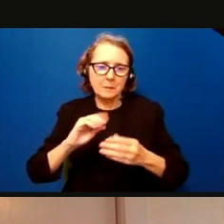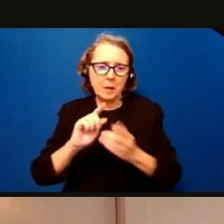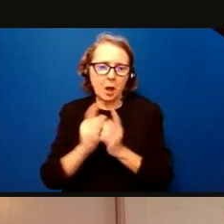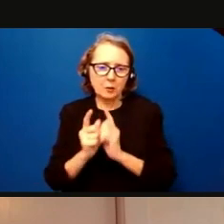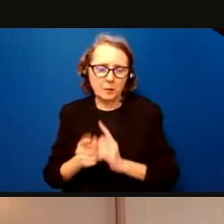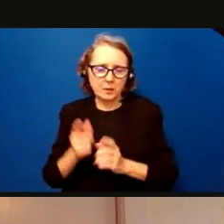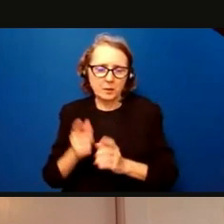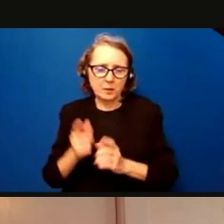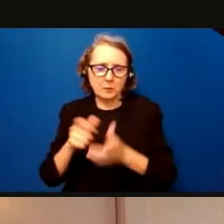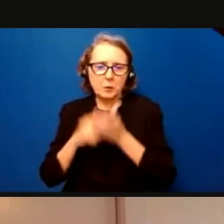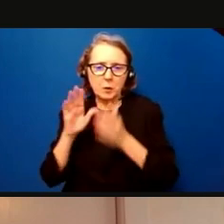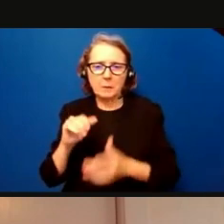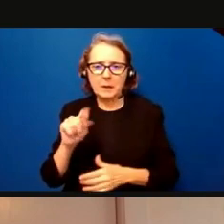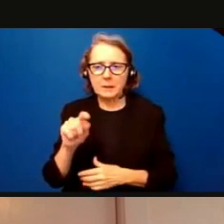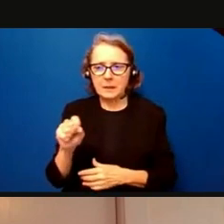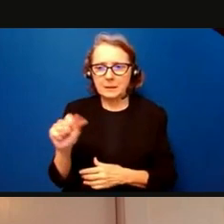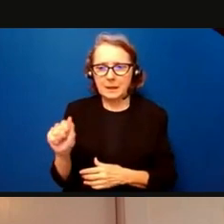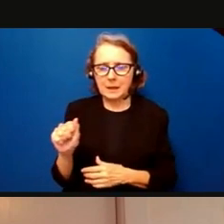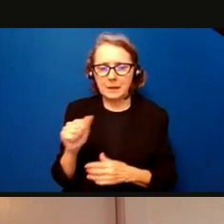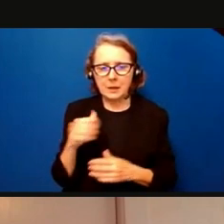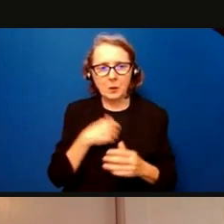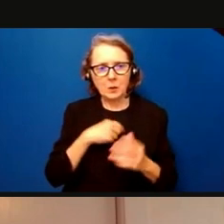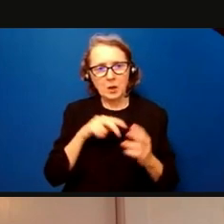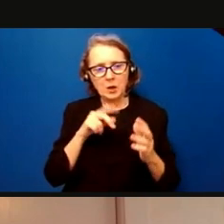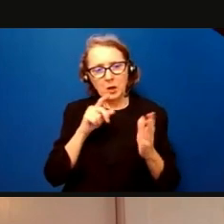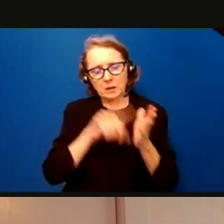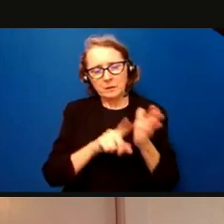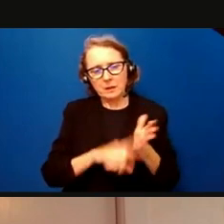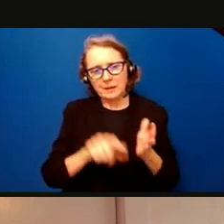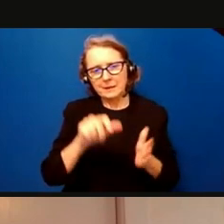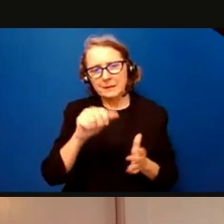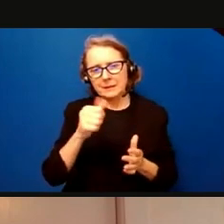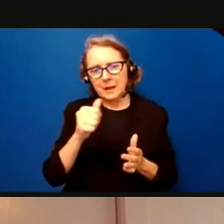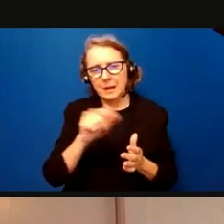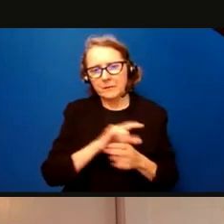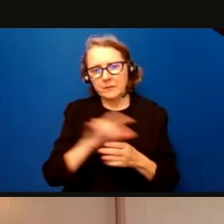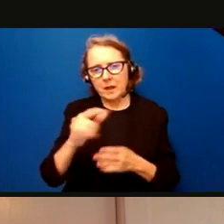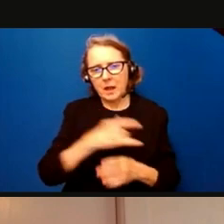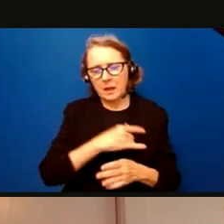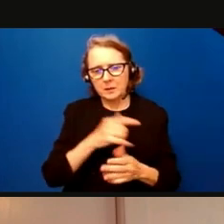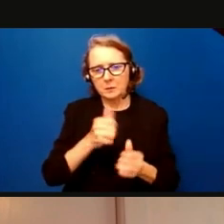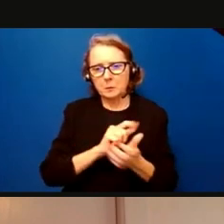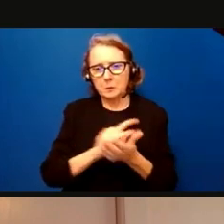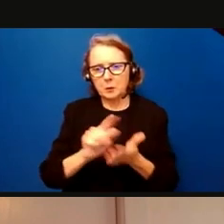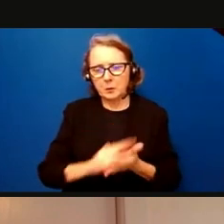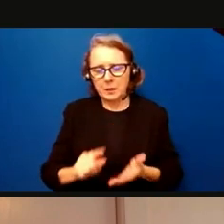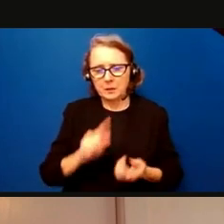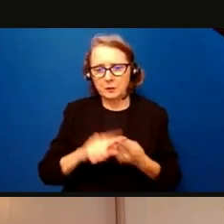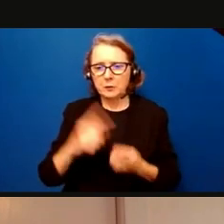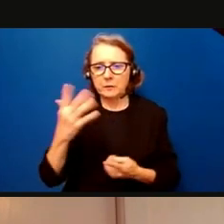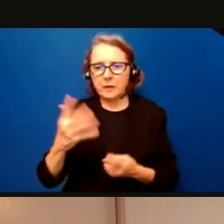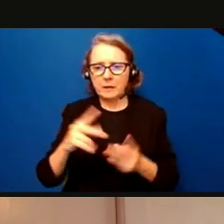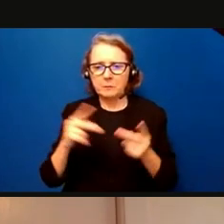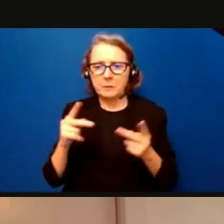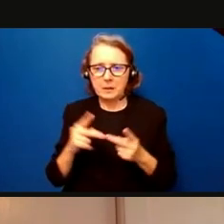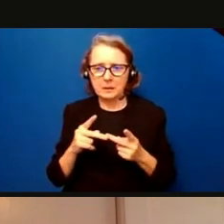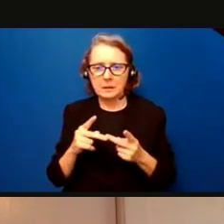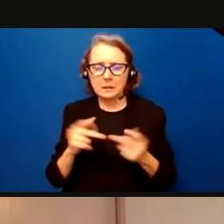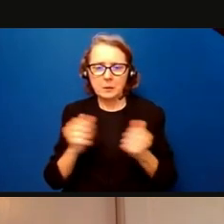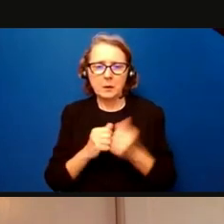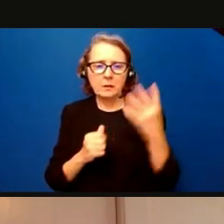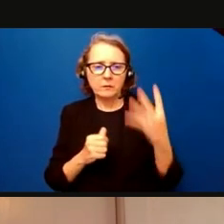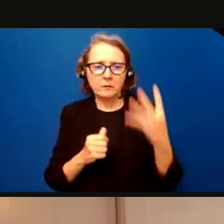by TSA. We're looking at potentially 10 flights per week to 5 destinations, with 4 of